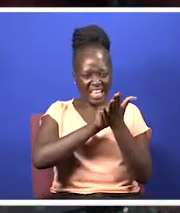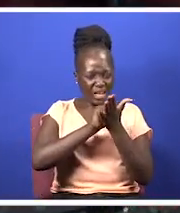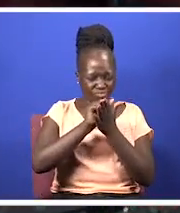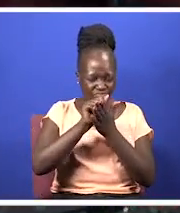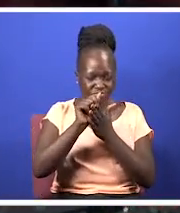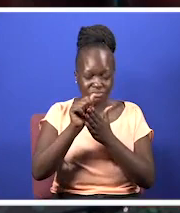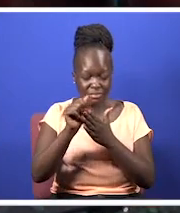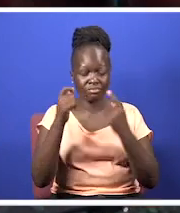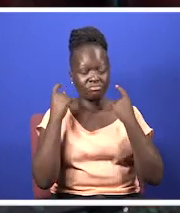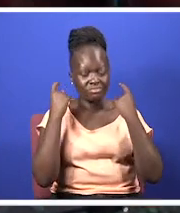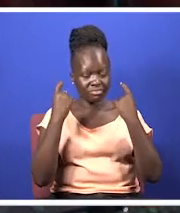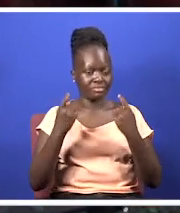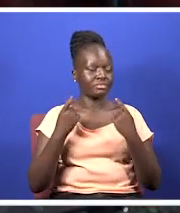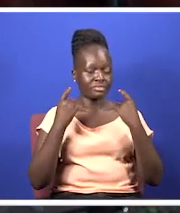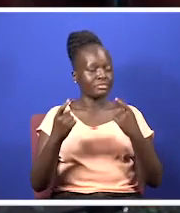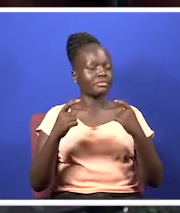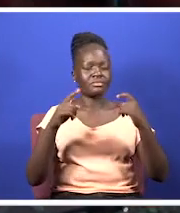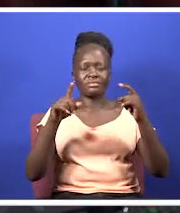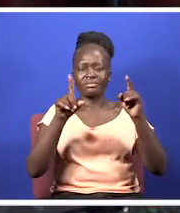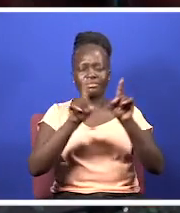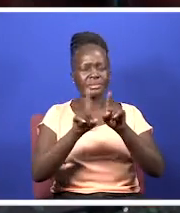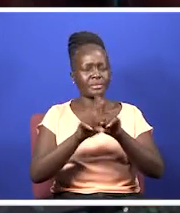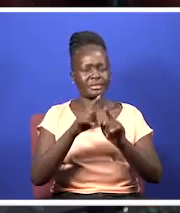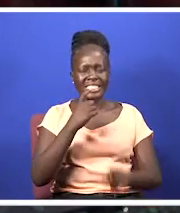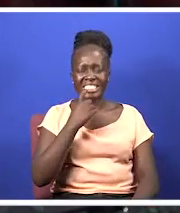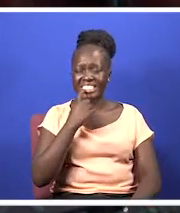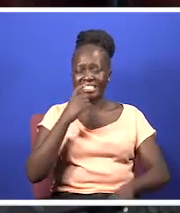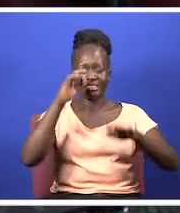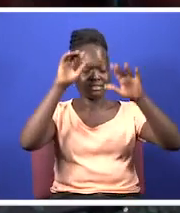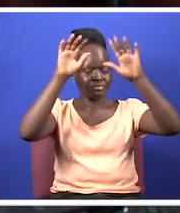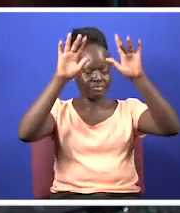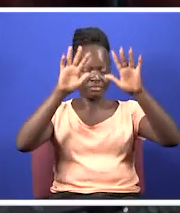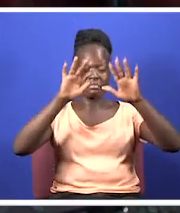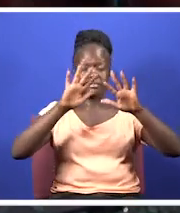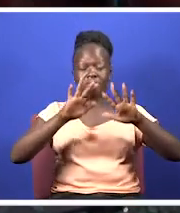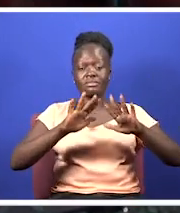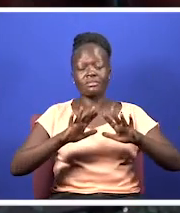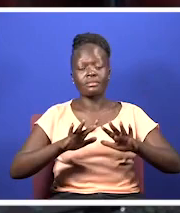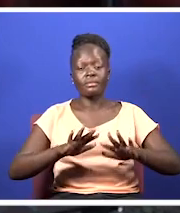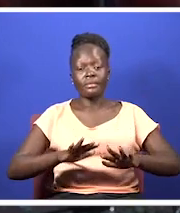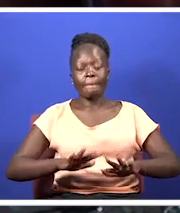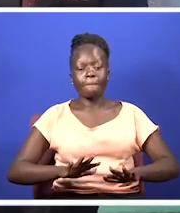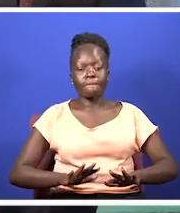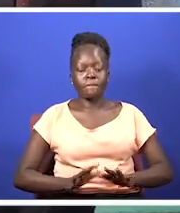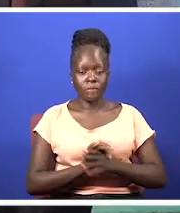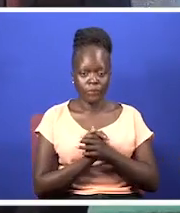washes. It washes white as